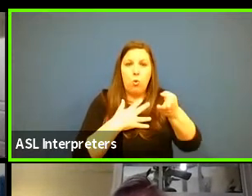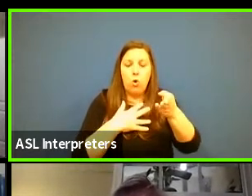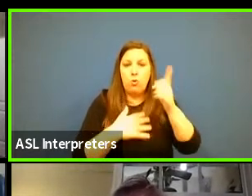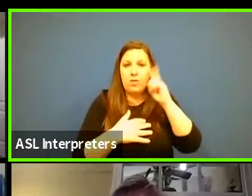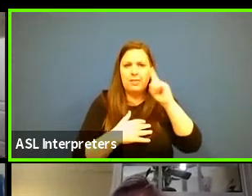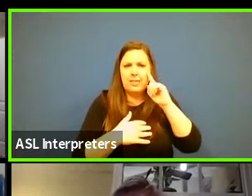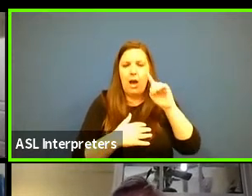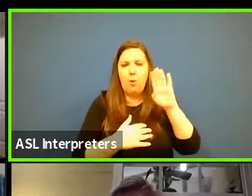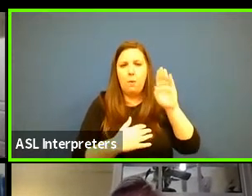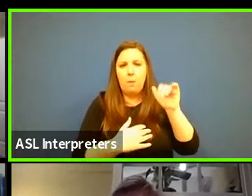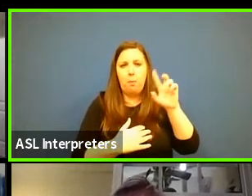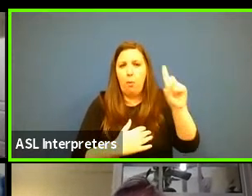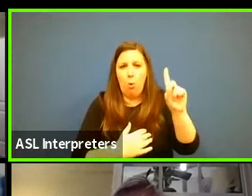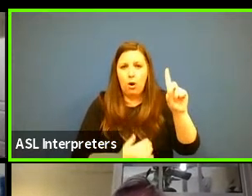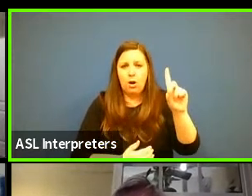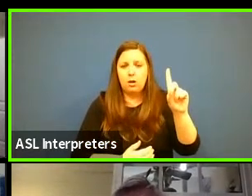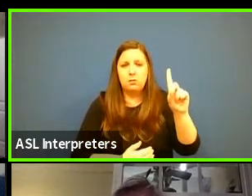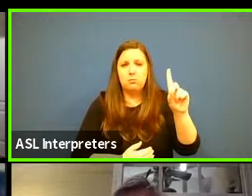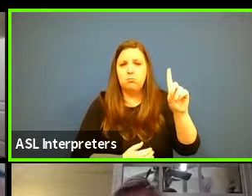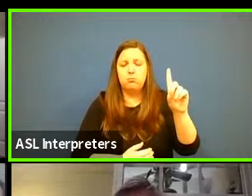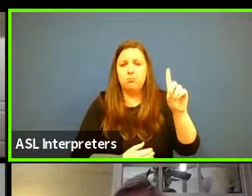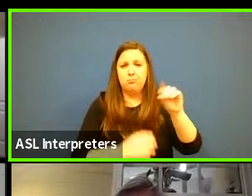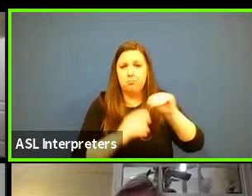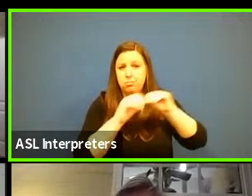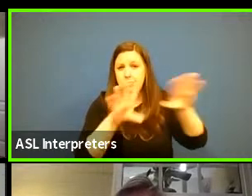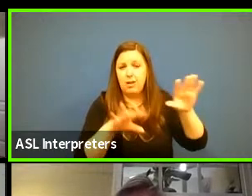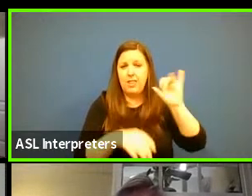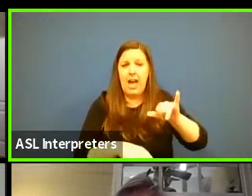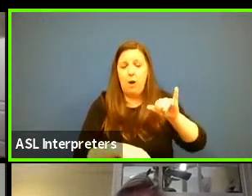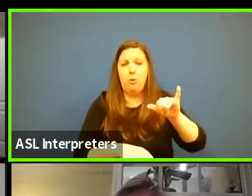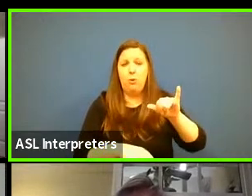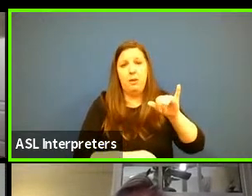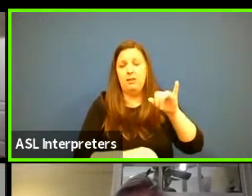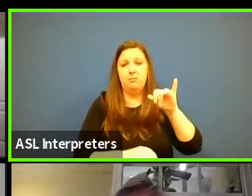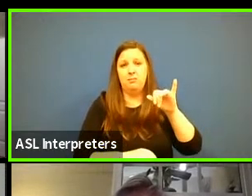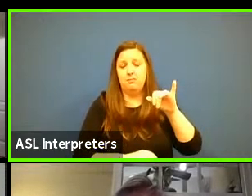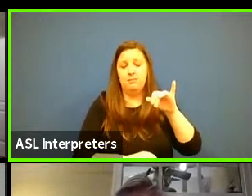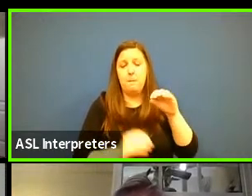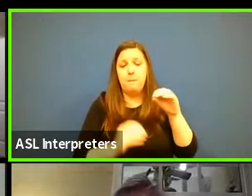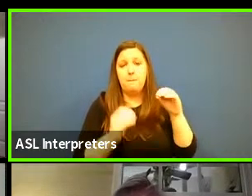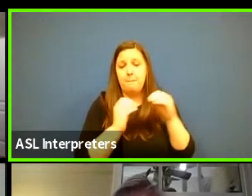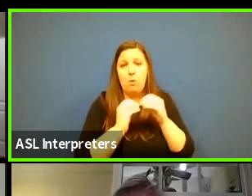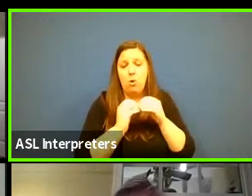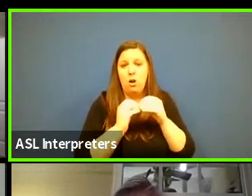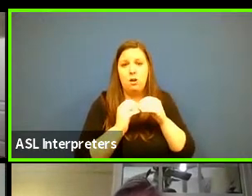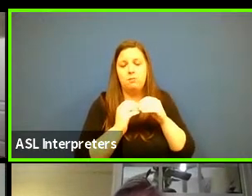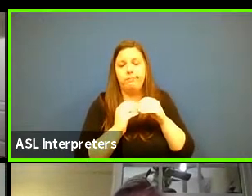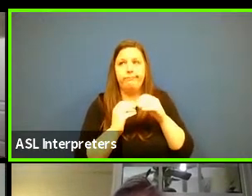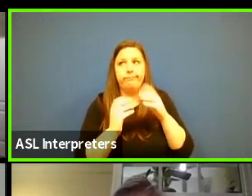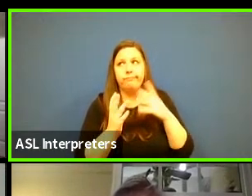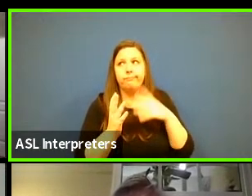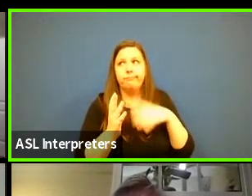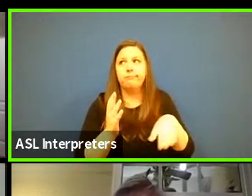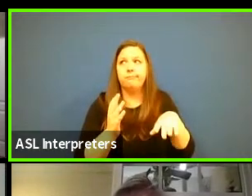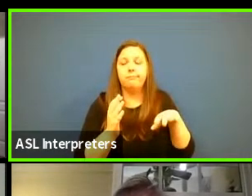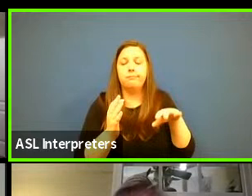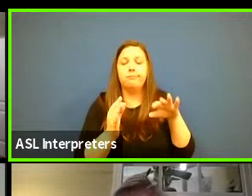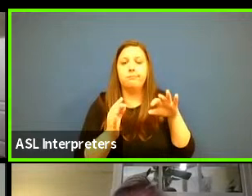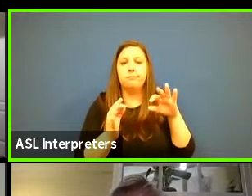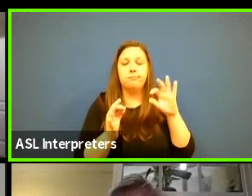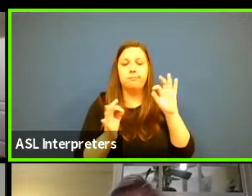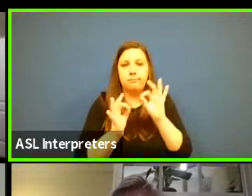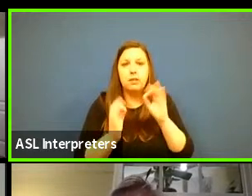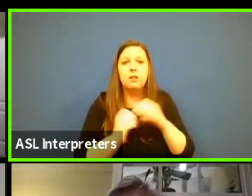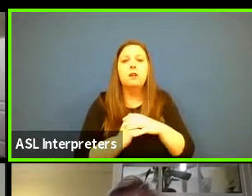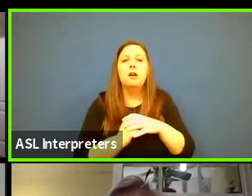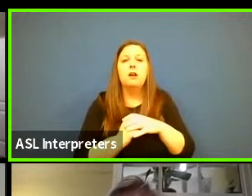and have that go out, that would be ideal. I talked to Taylor about that a while back. I think it was something having to do with the camera technology